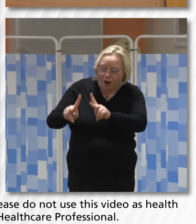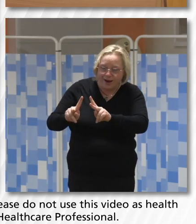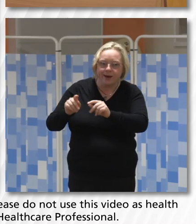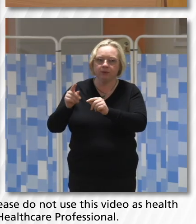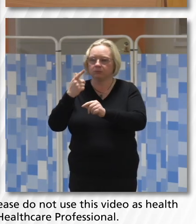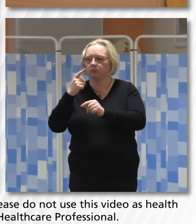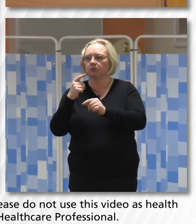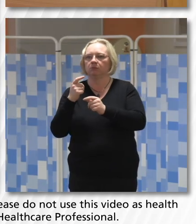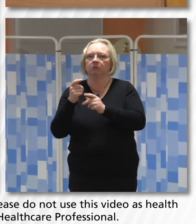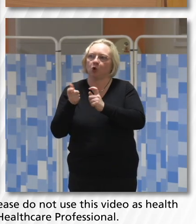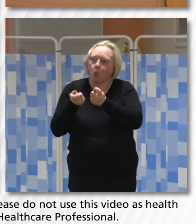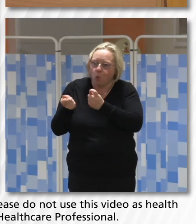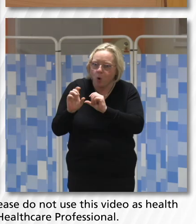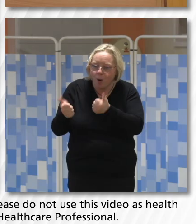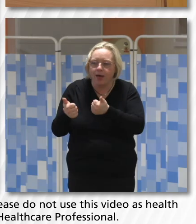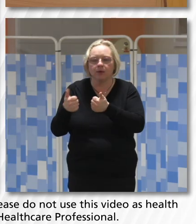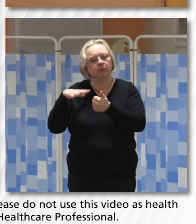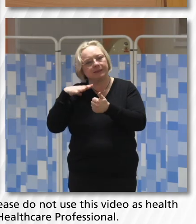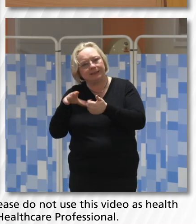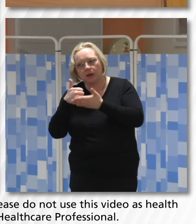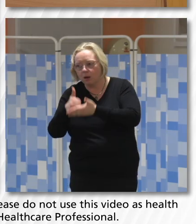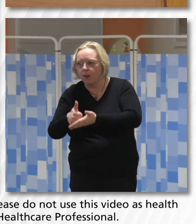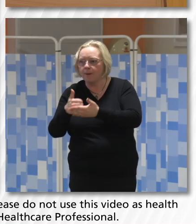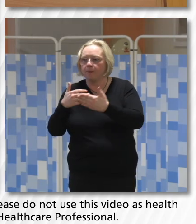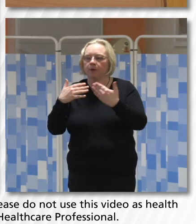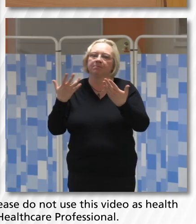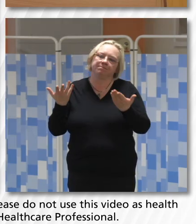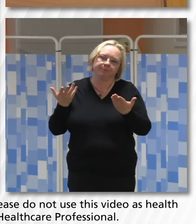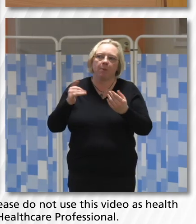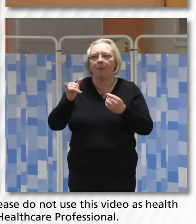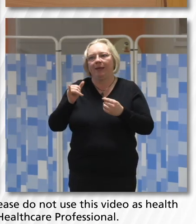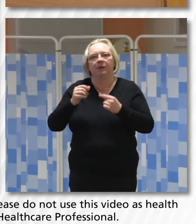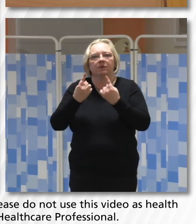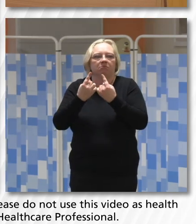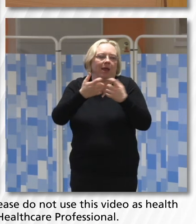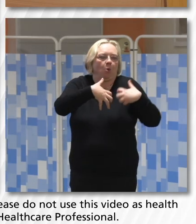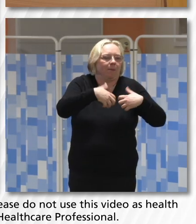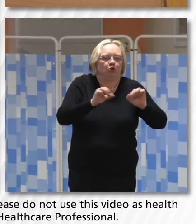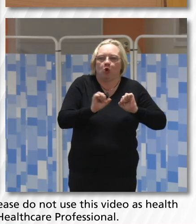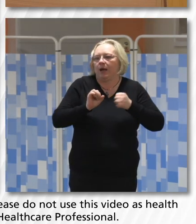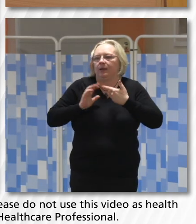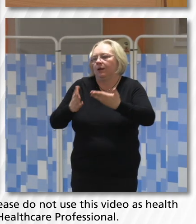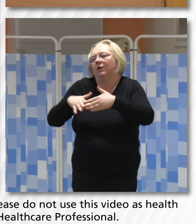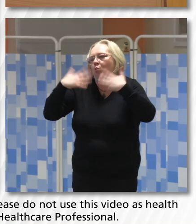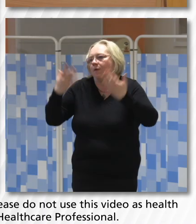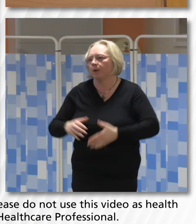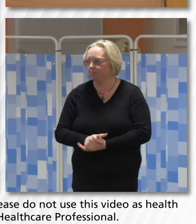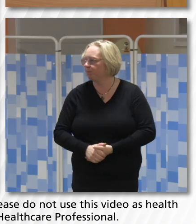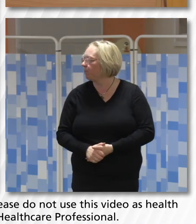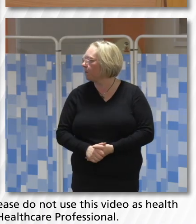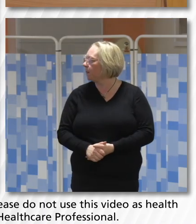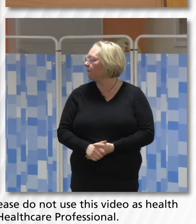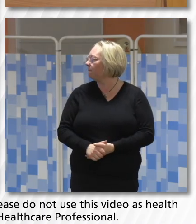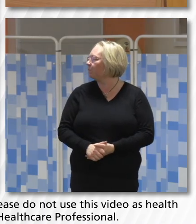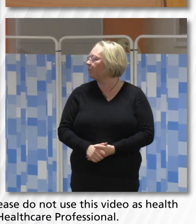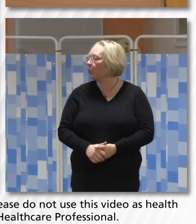because they're not coping or something that was supposed to be delivered at home hasn't been delivered. We're also involved in a lot